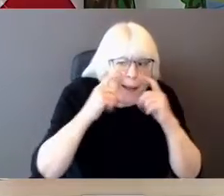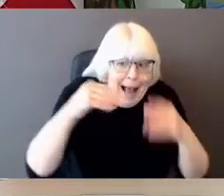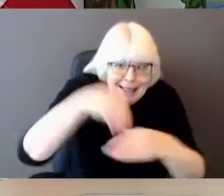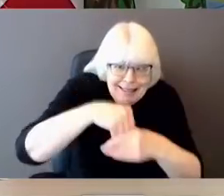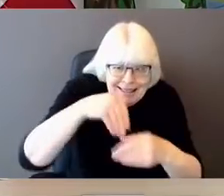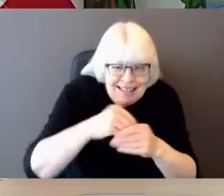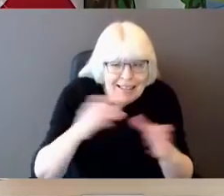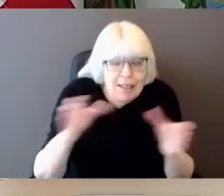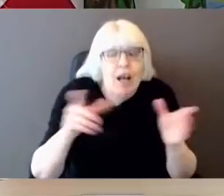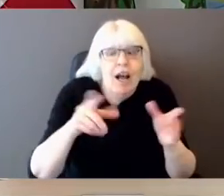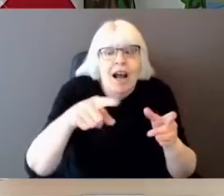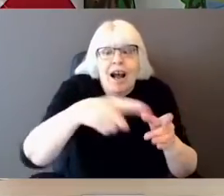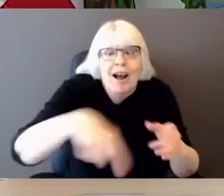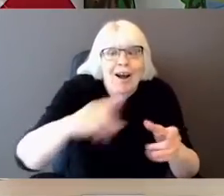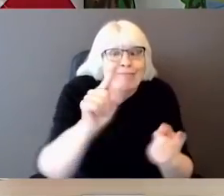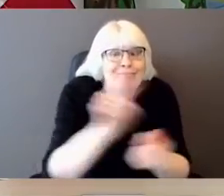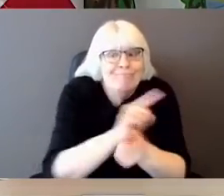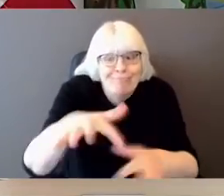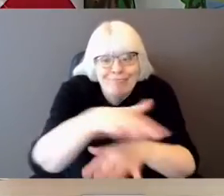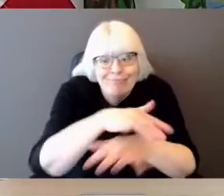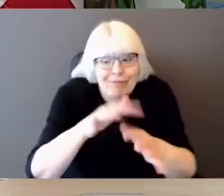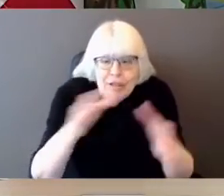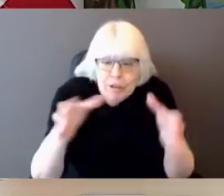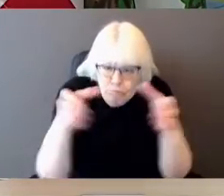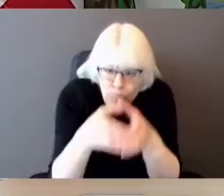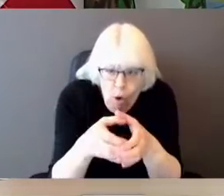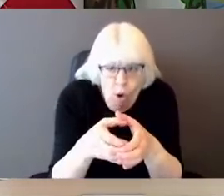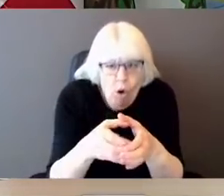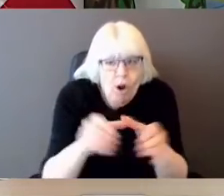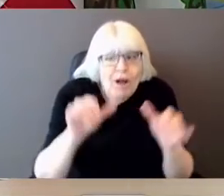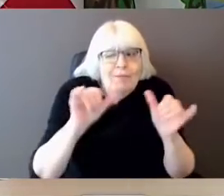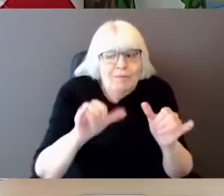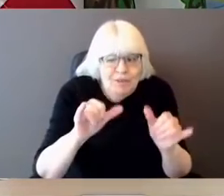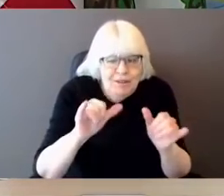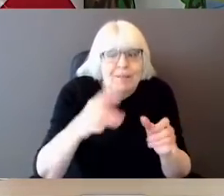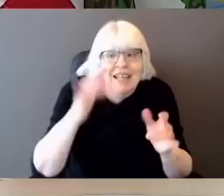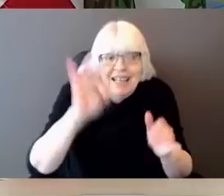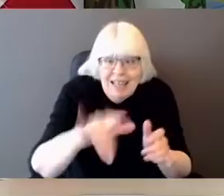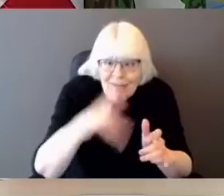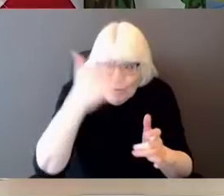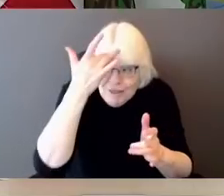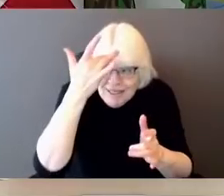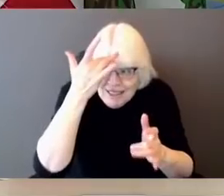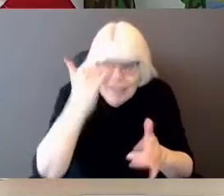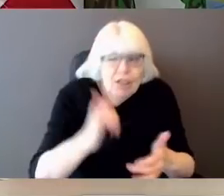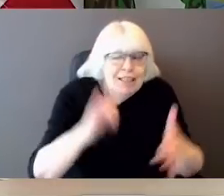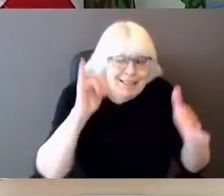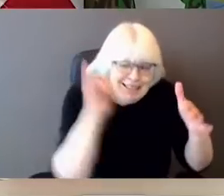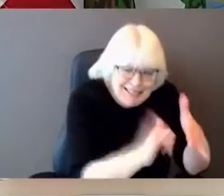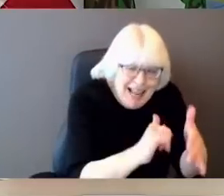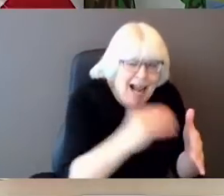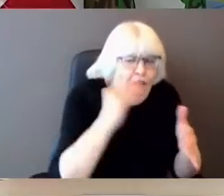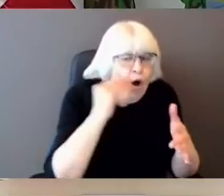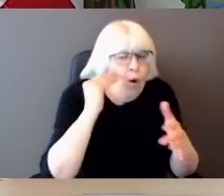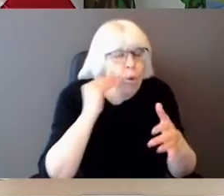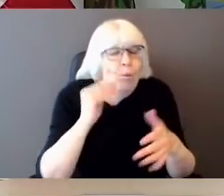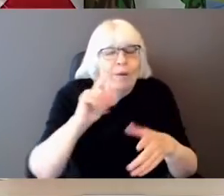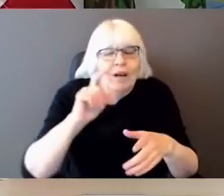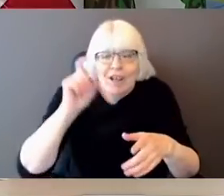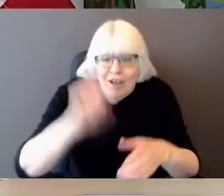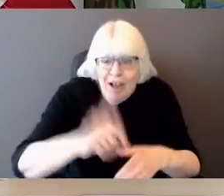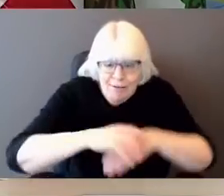wash your hands. And certainly getting tested at a clinic if you have symptoms of COVID-19. If you do